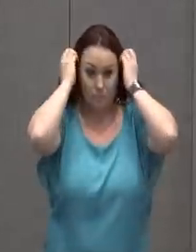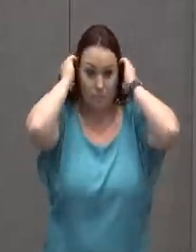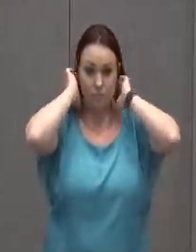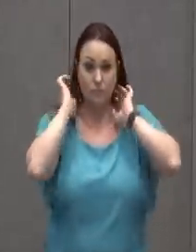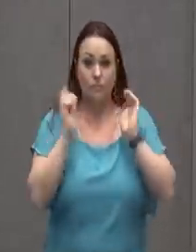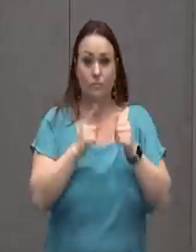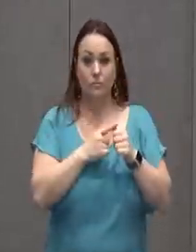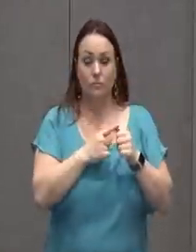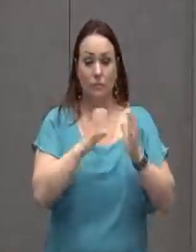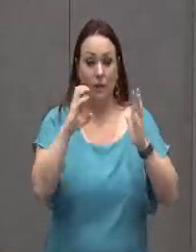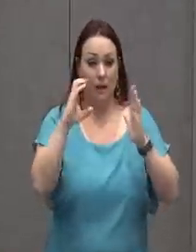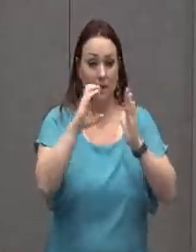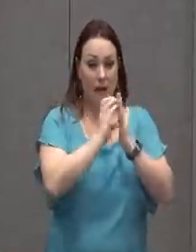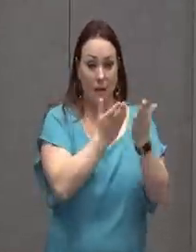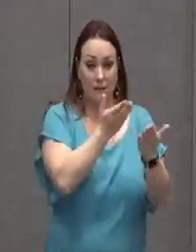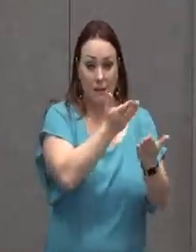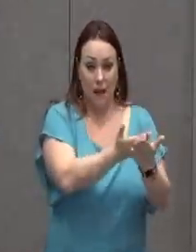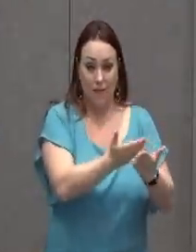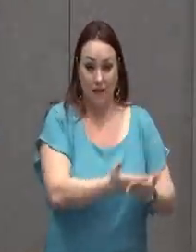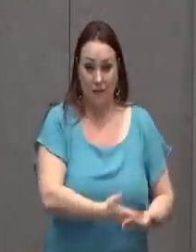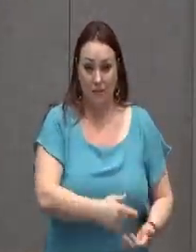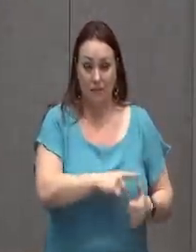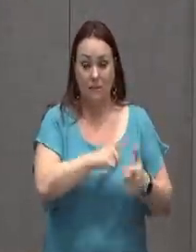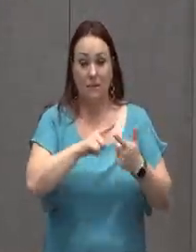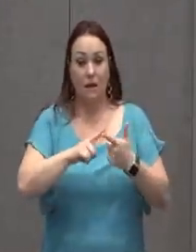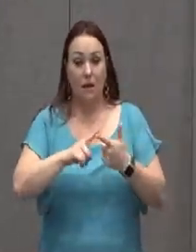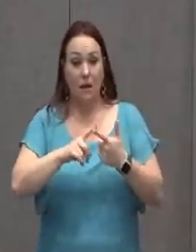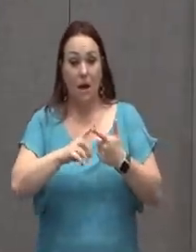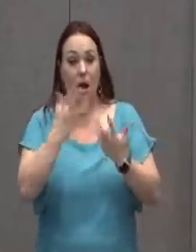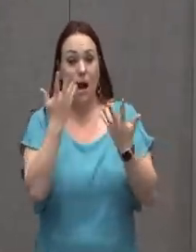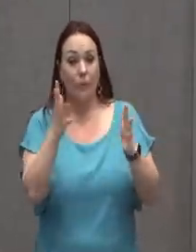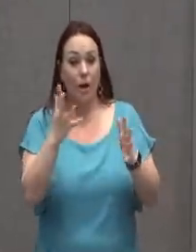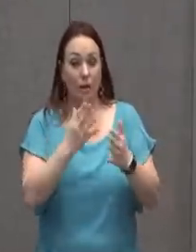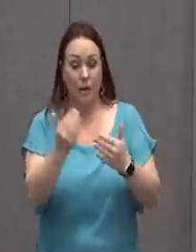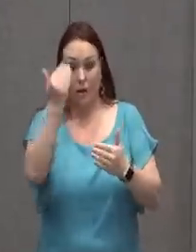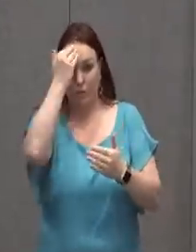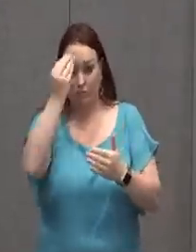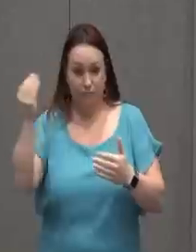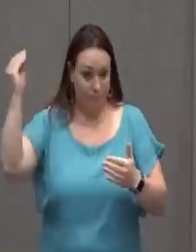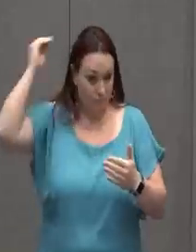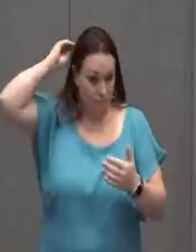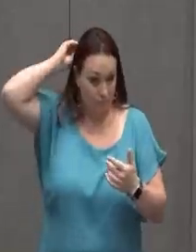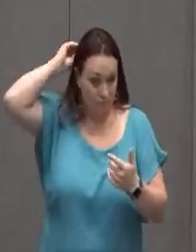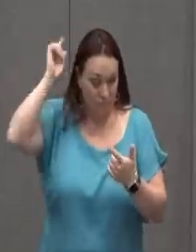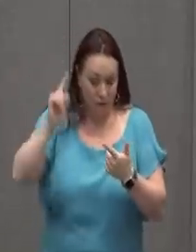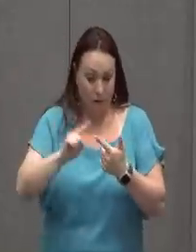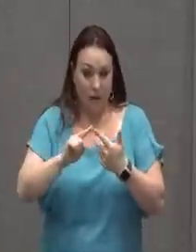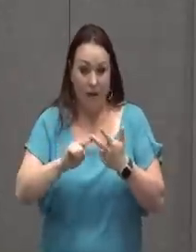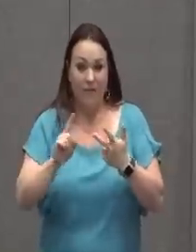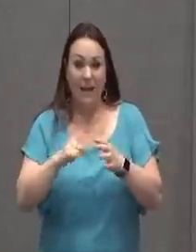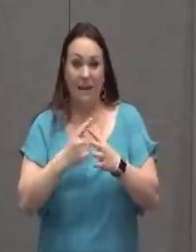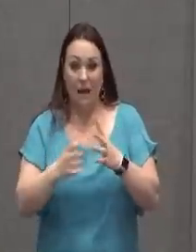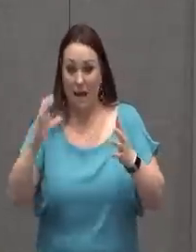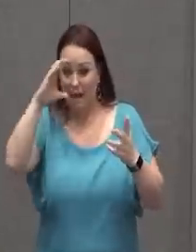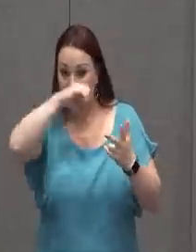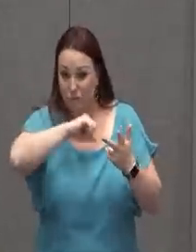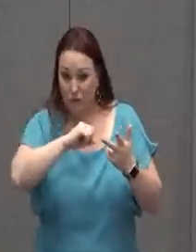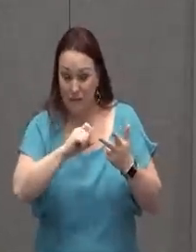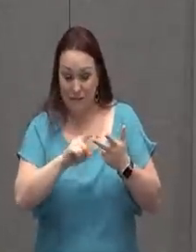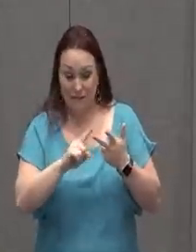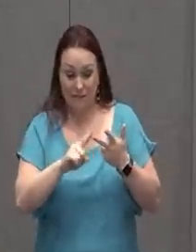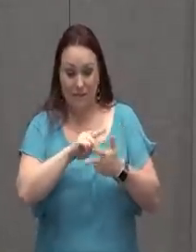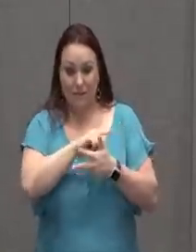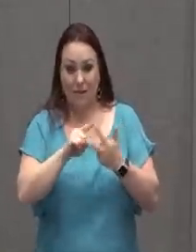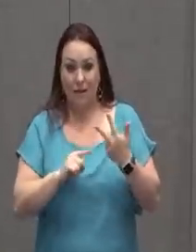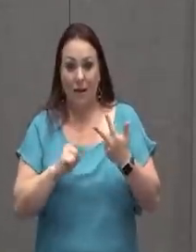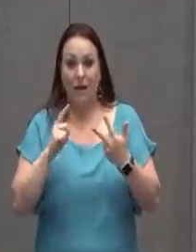column, we are going to do text evidence. Second column, our schema. Third column, our inferencing. And what I love the most is